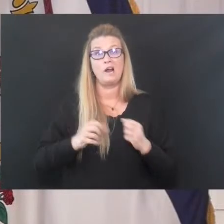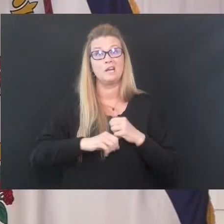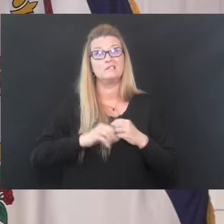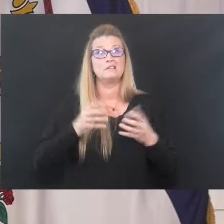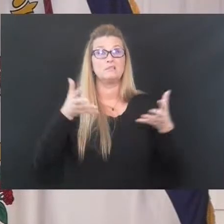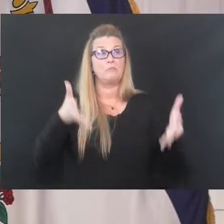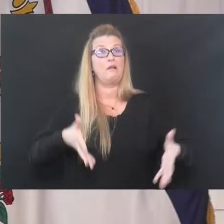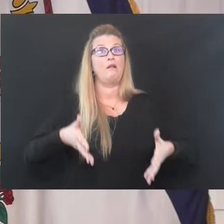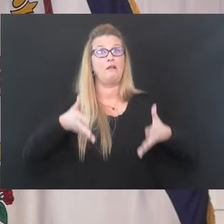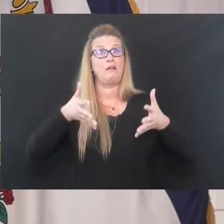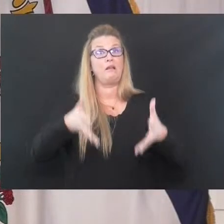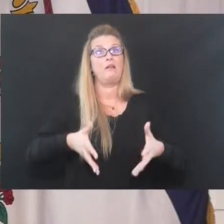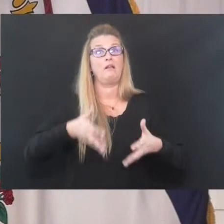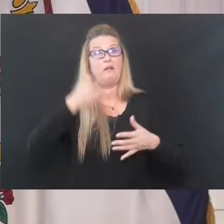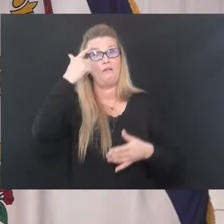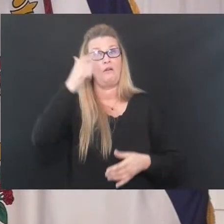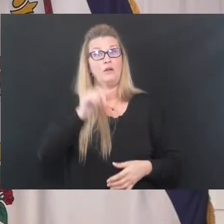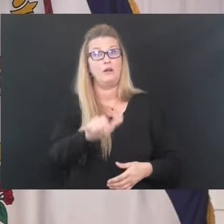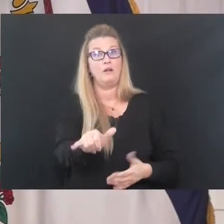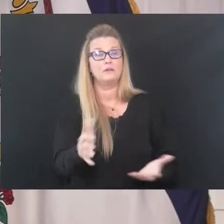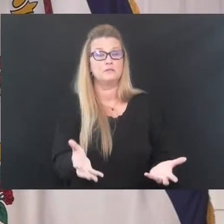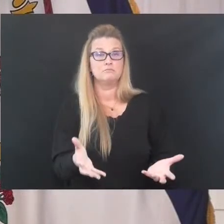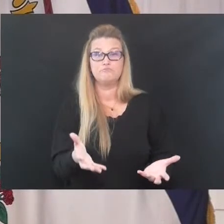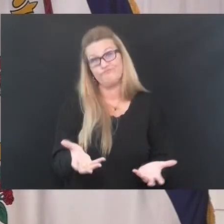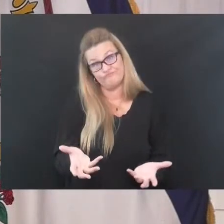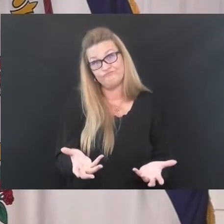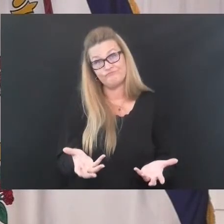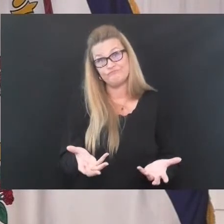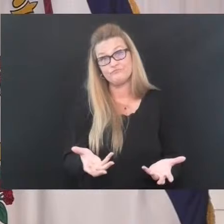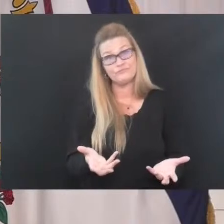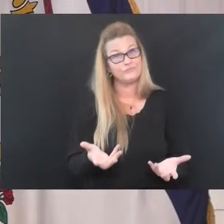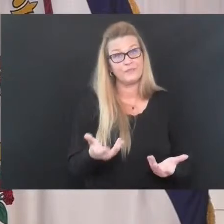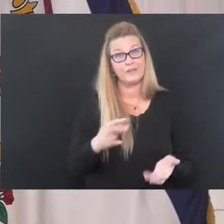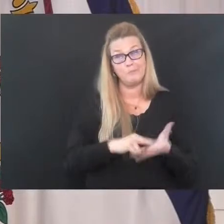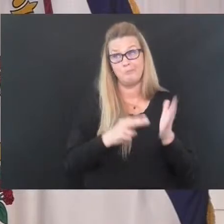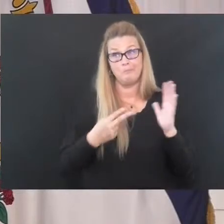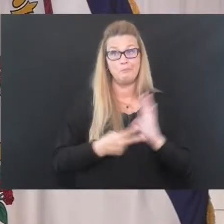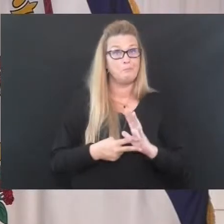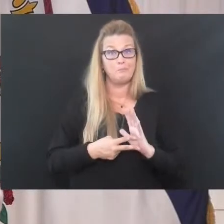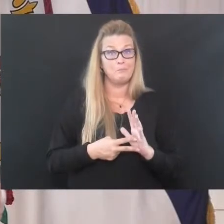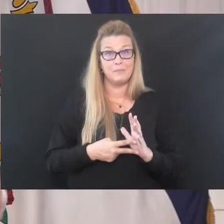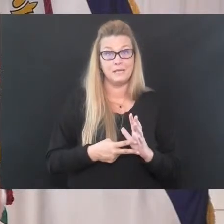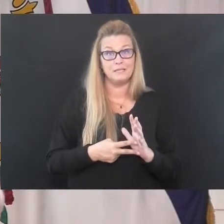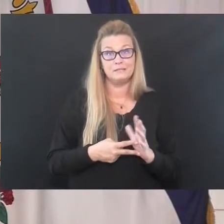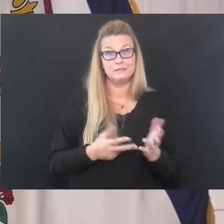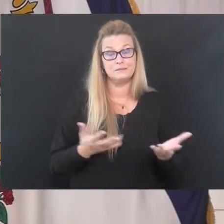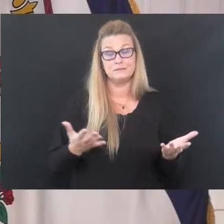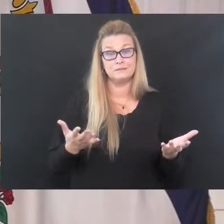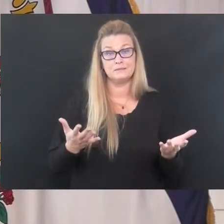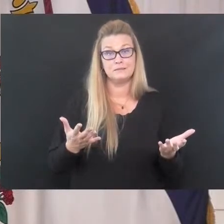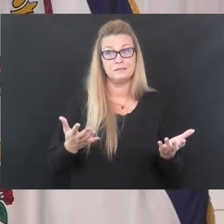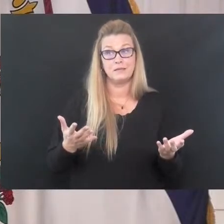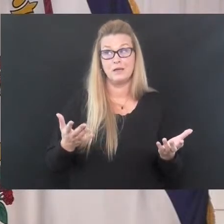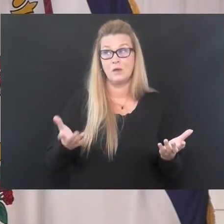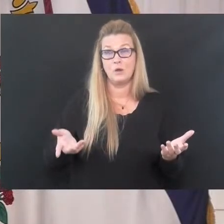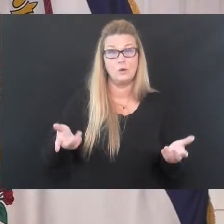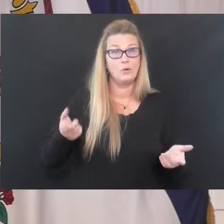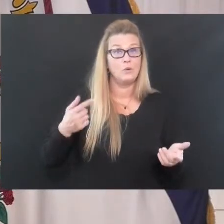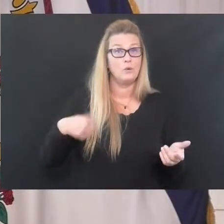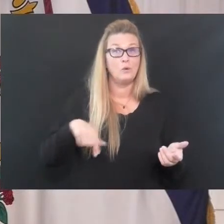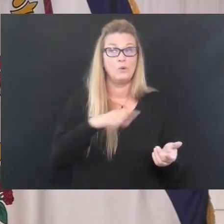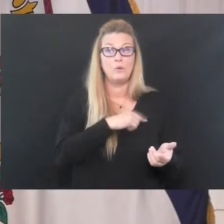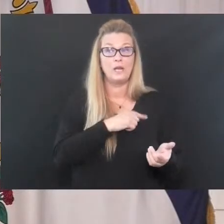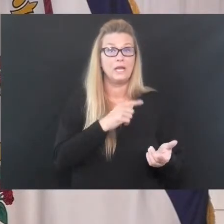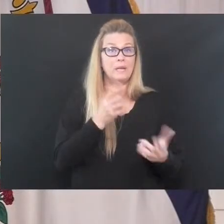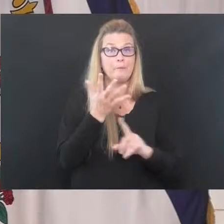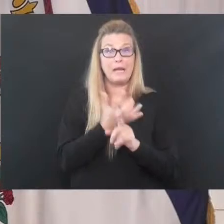forever, then there's a way. All we got to do is have all of us come out and plead